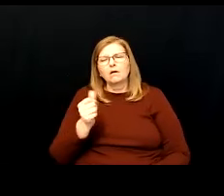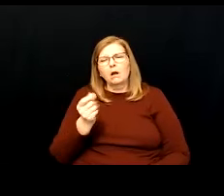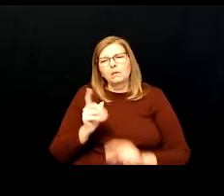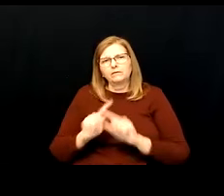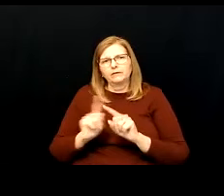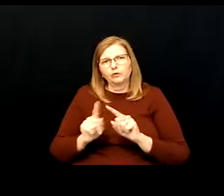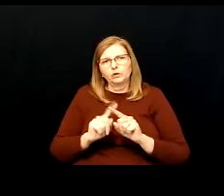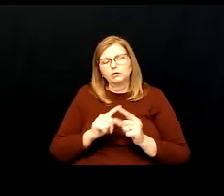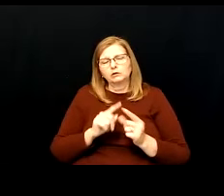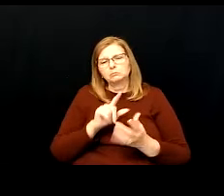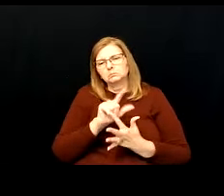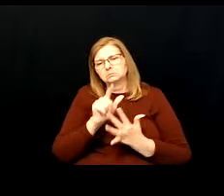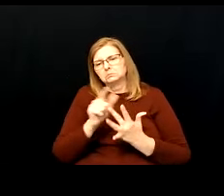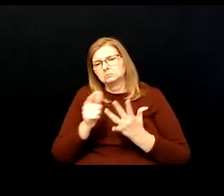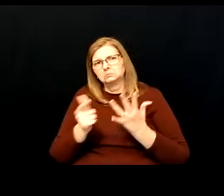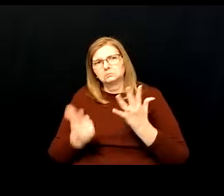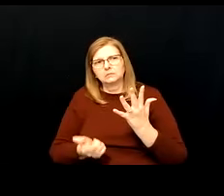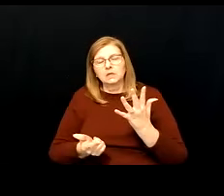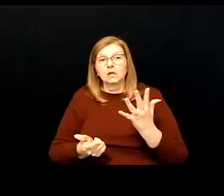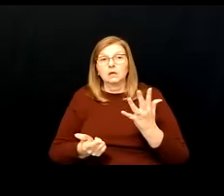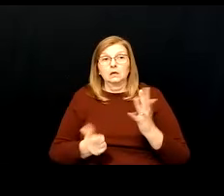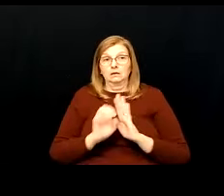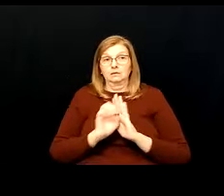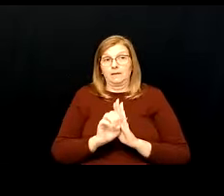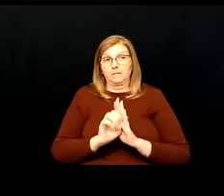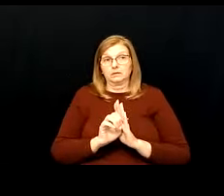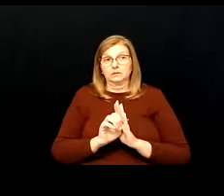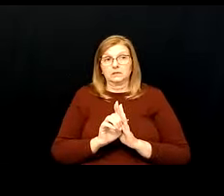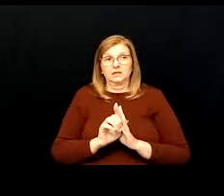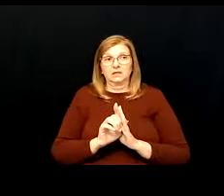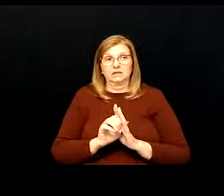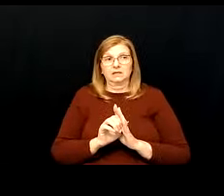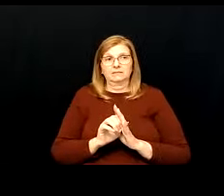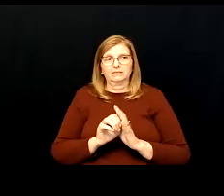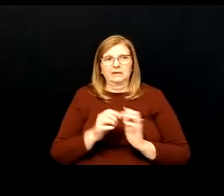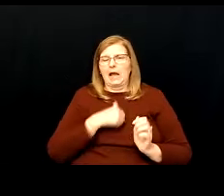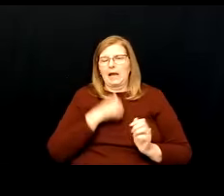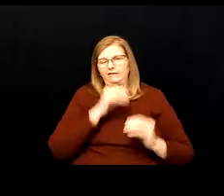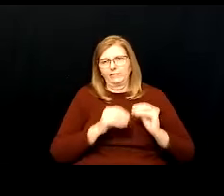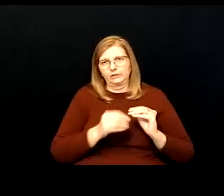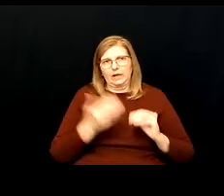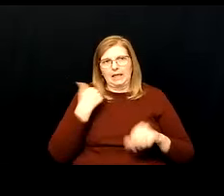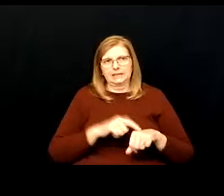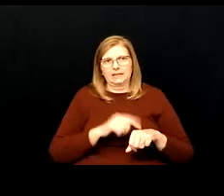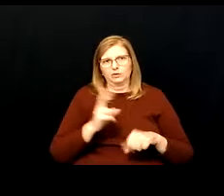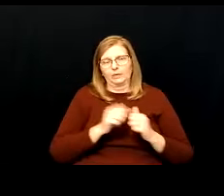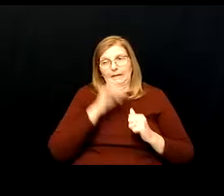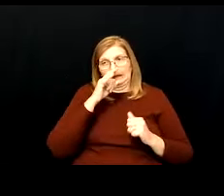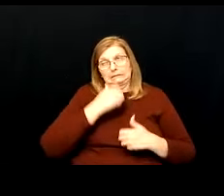ones. So for example, let's say I didn't go and fix this after the last time I used it with a kiddo, sorry.